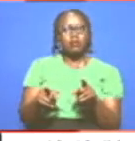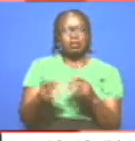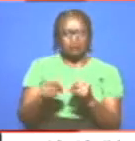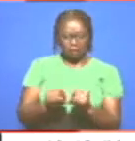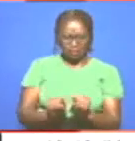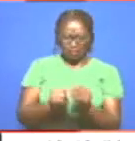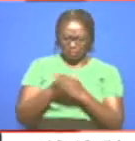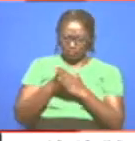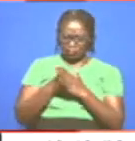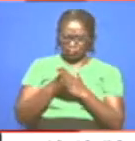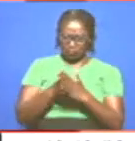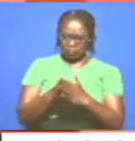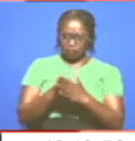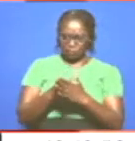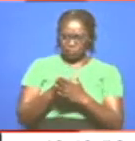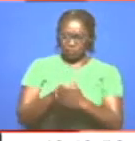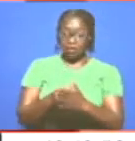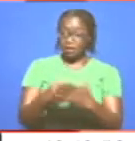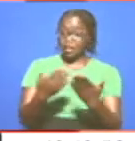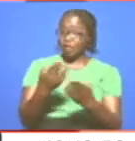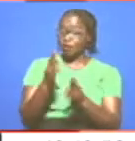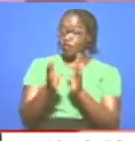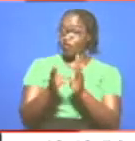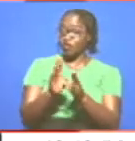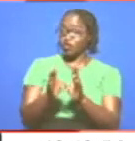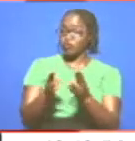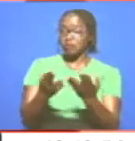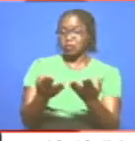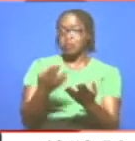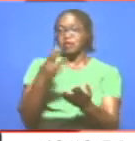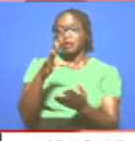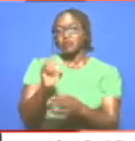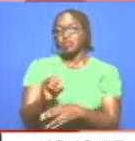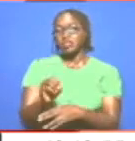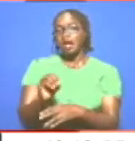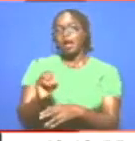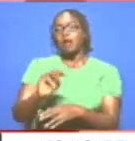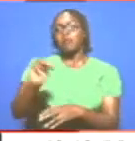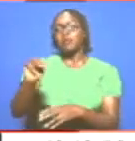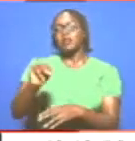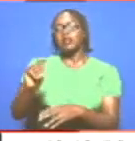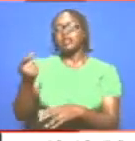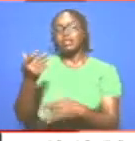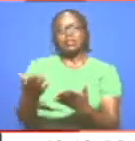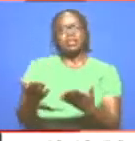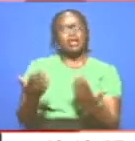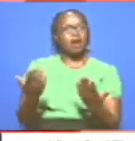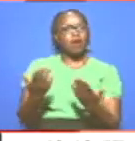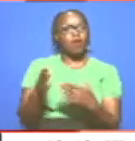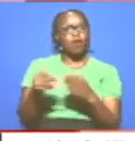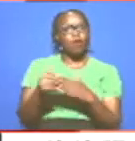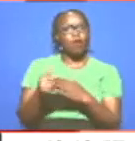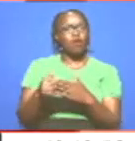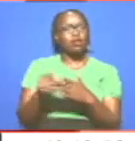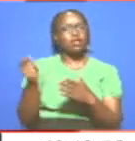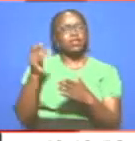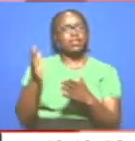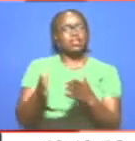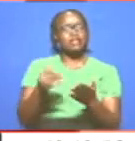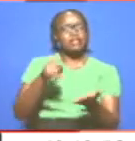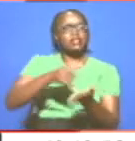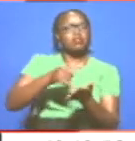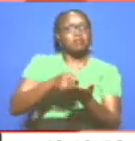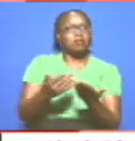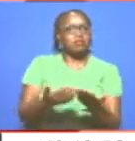push that how can we get 44, we have 50 million Kenyans, How do we get 50 million Kenyans involved? And how do a kid